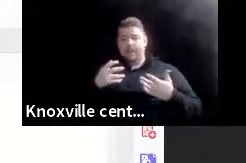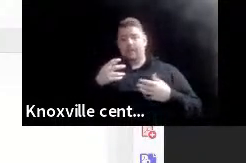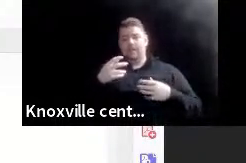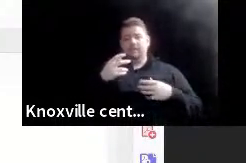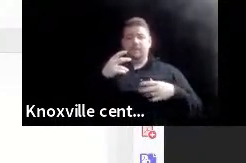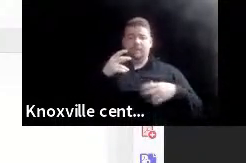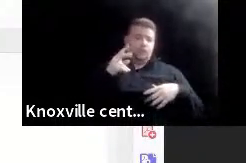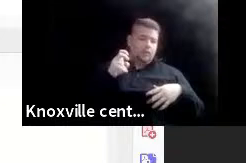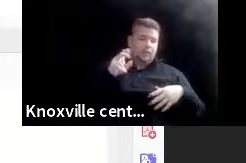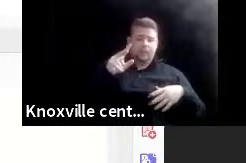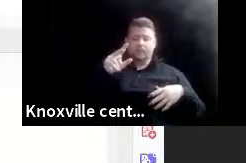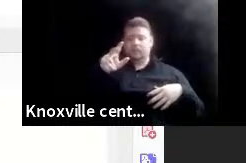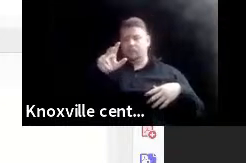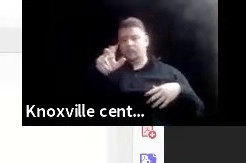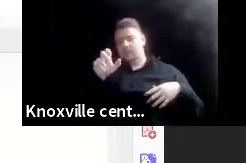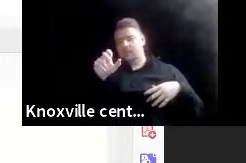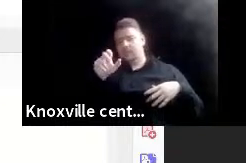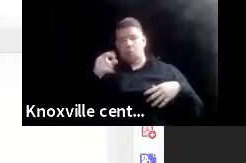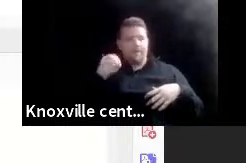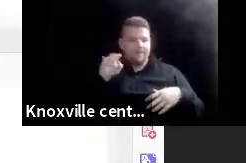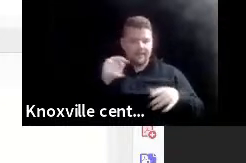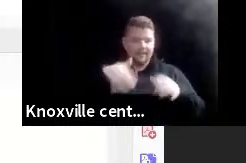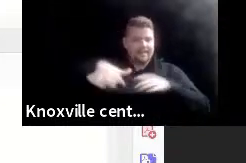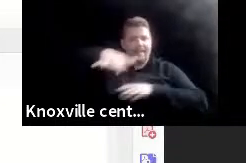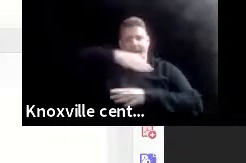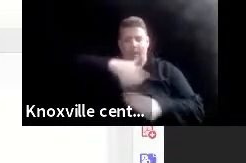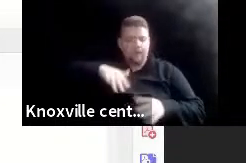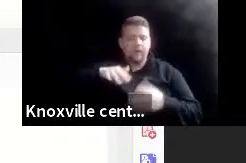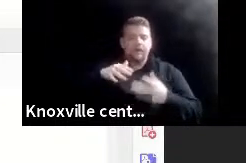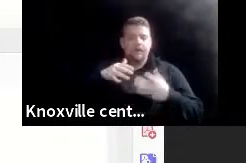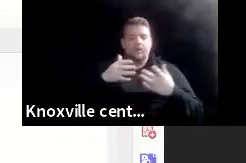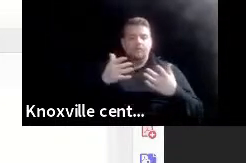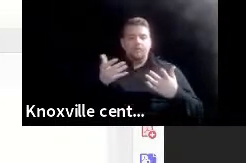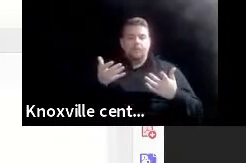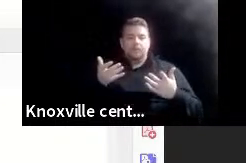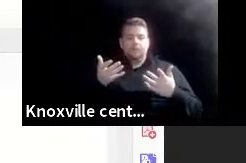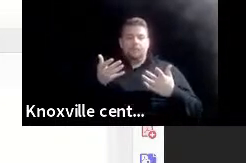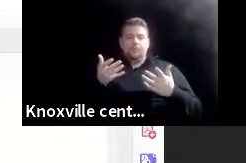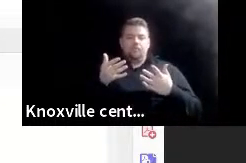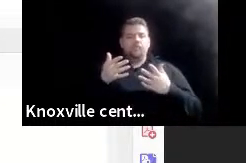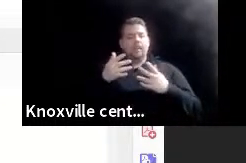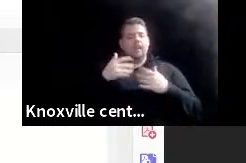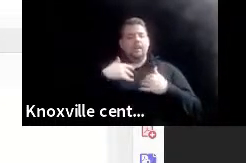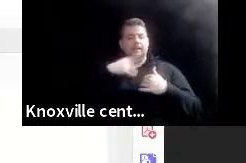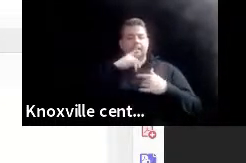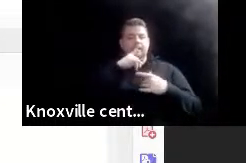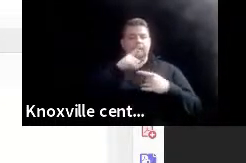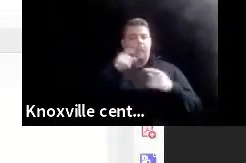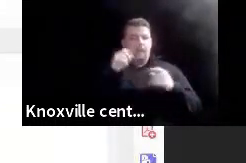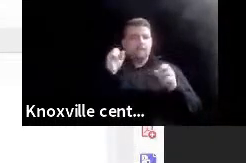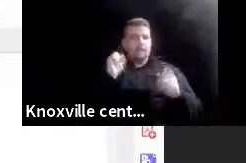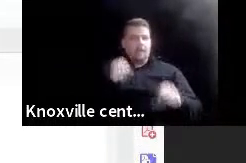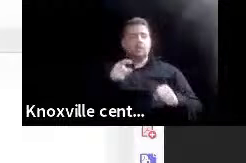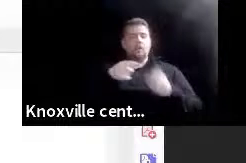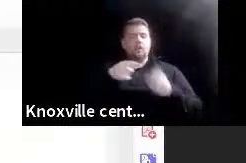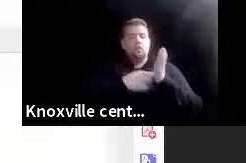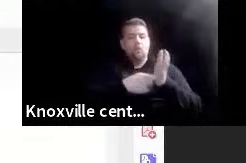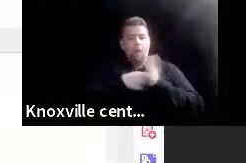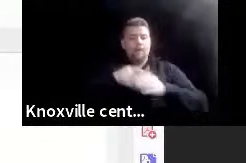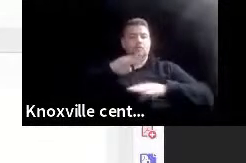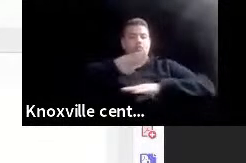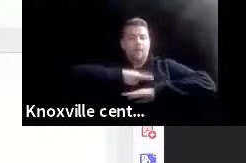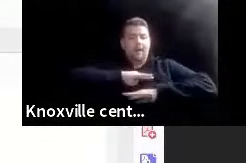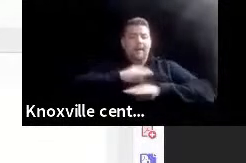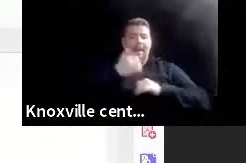foot spaces within the area or whatever. And as long as the criteria are met with